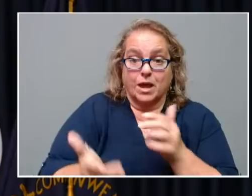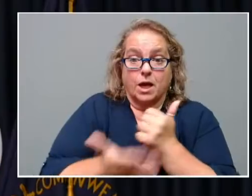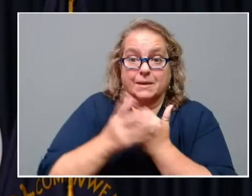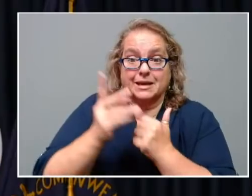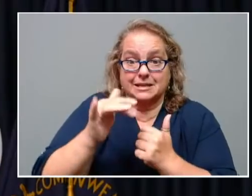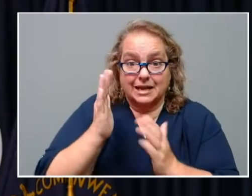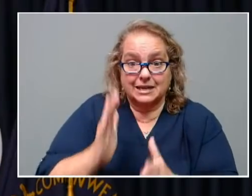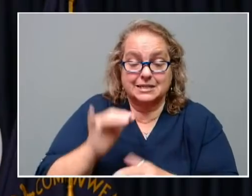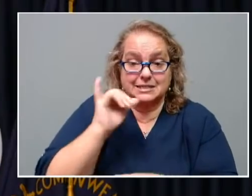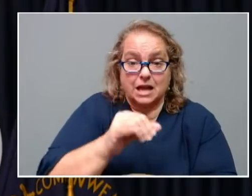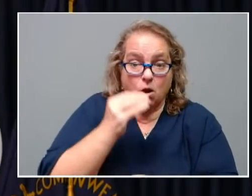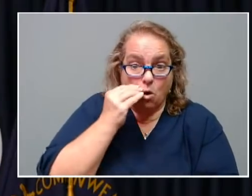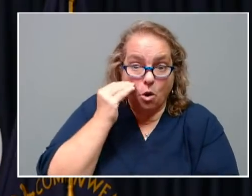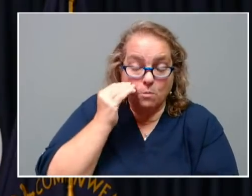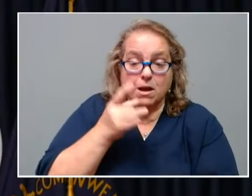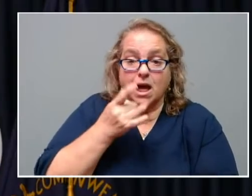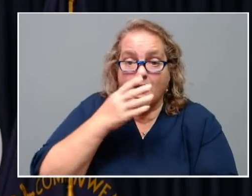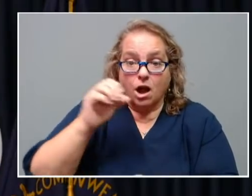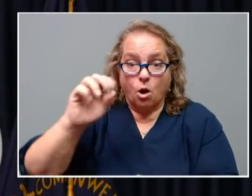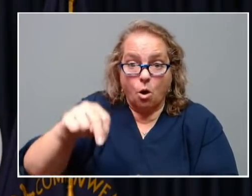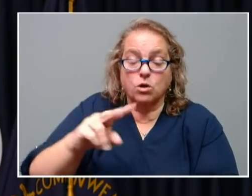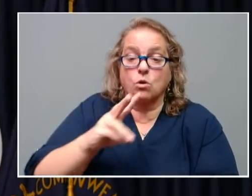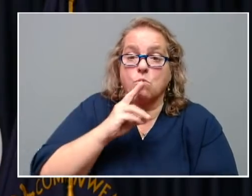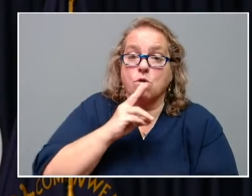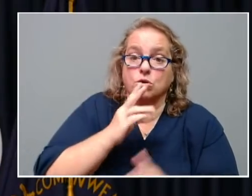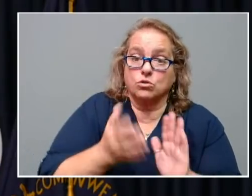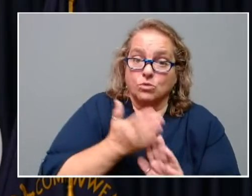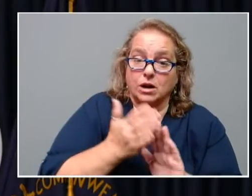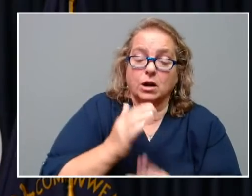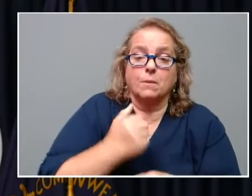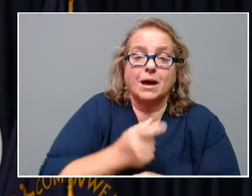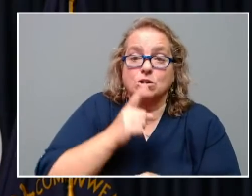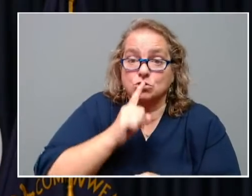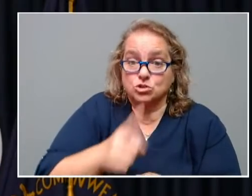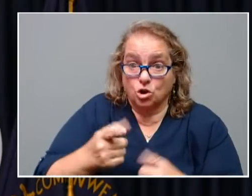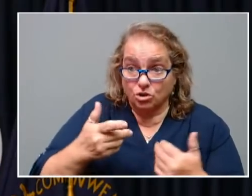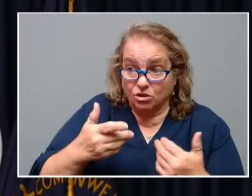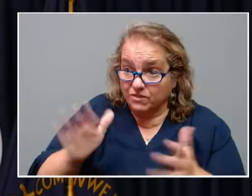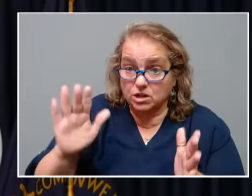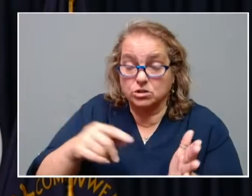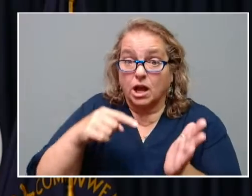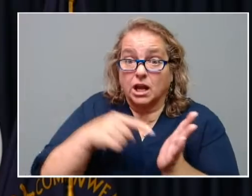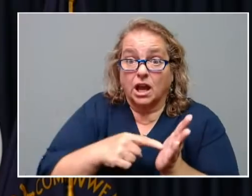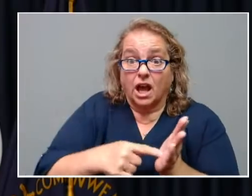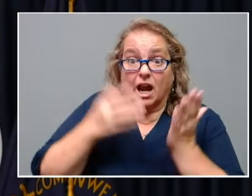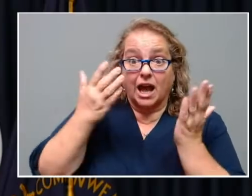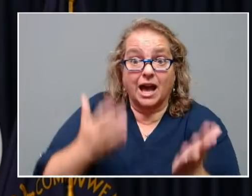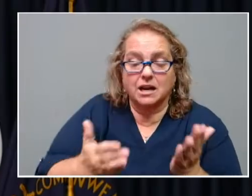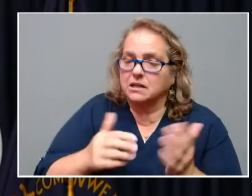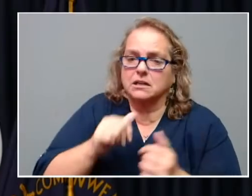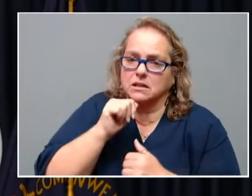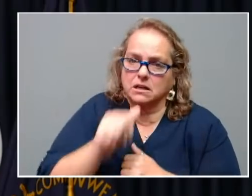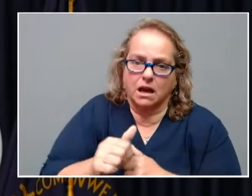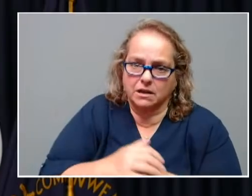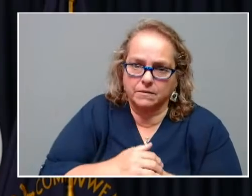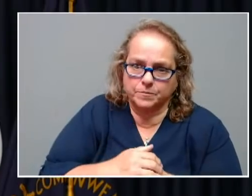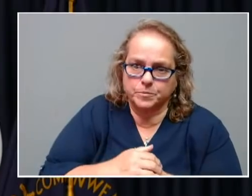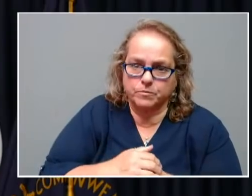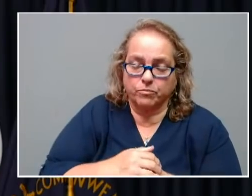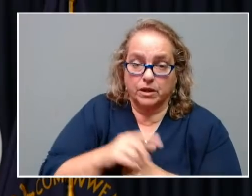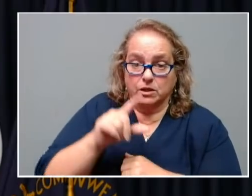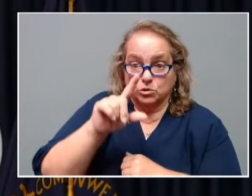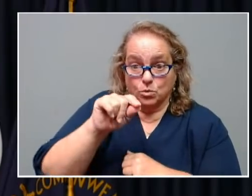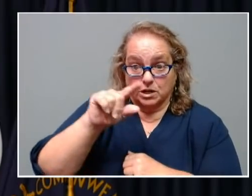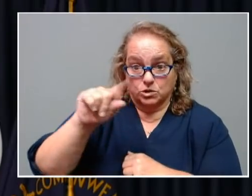water running, and to make sure they don't emerge from this in such debt that they can't climb out. In 2020, with our partners at the